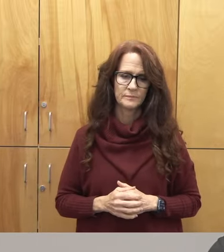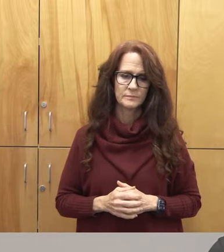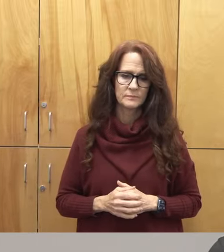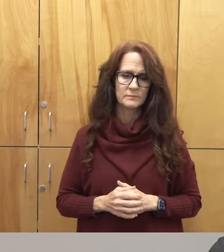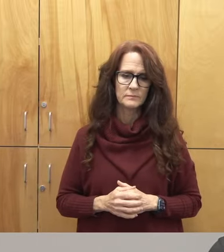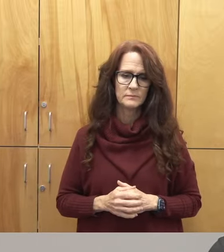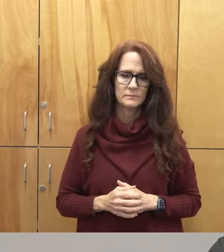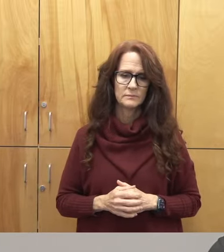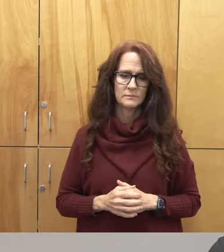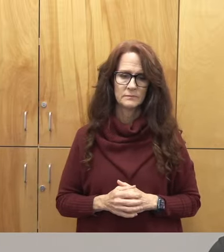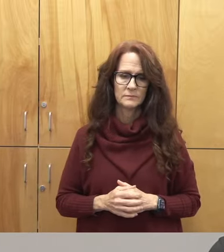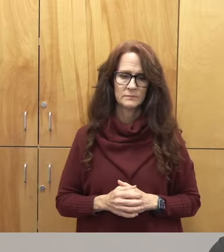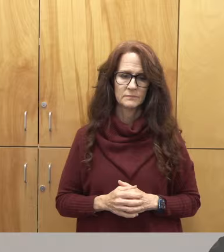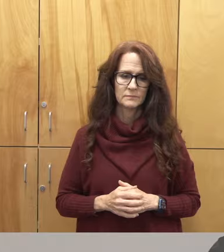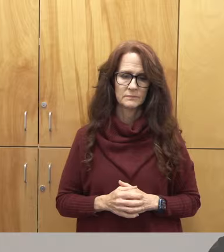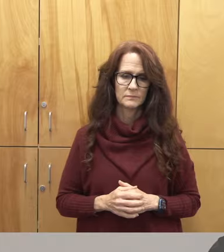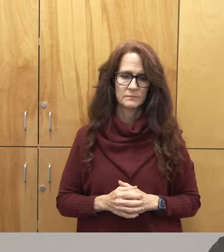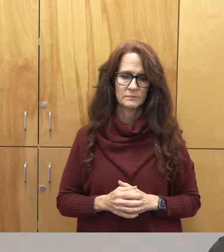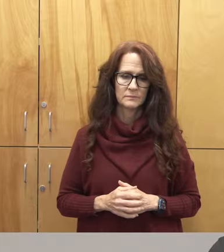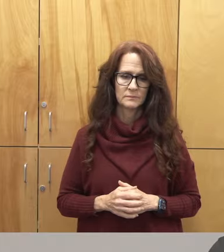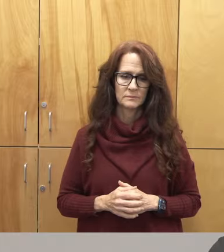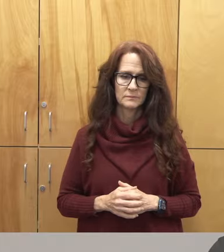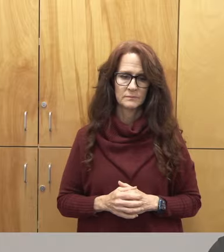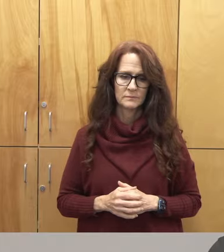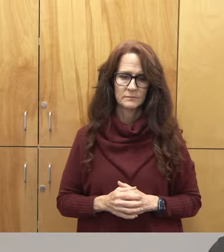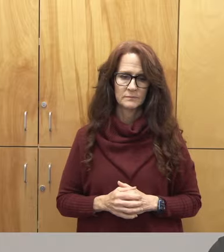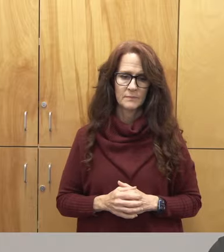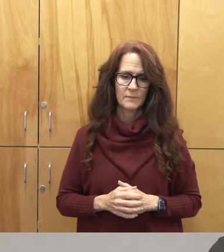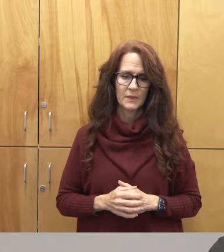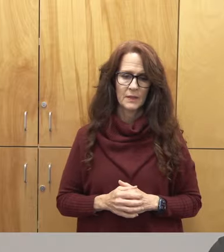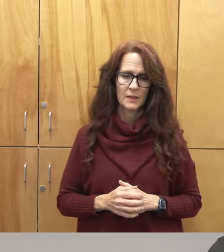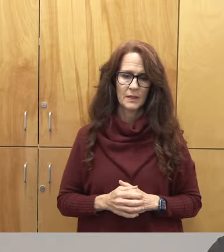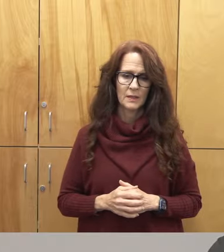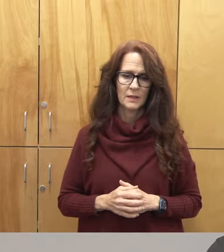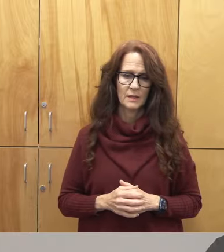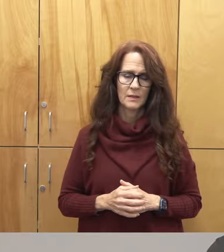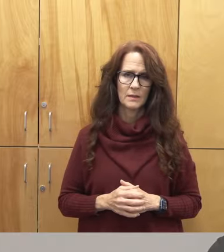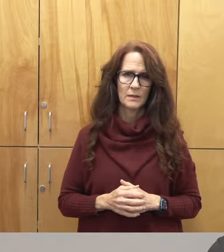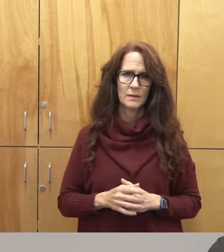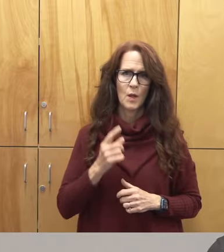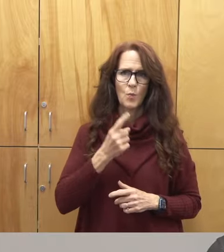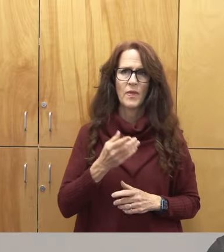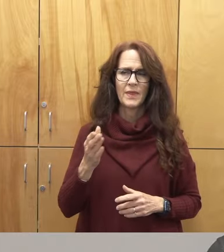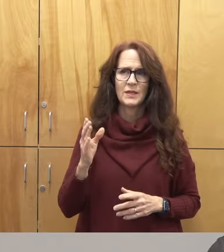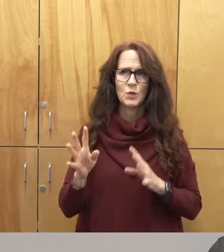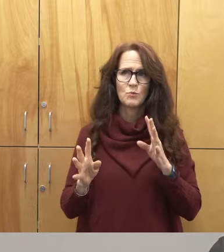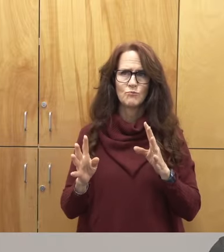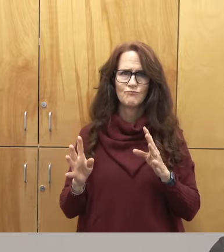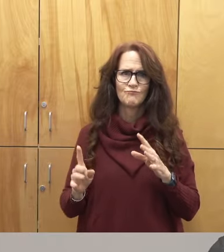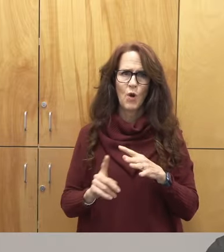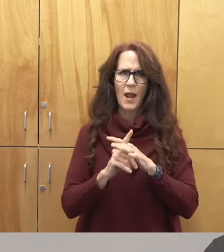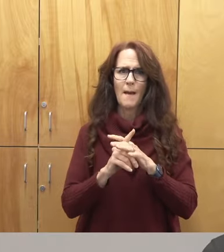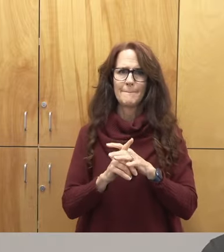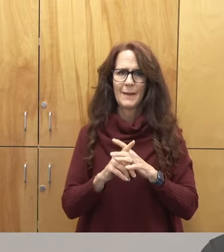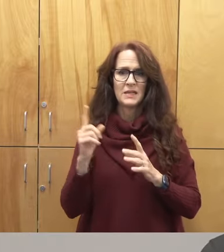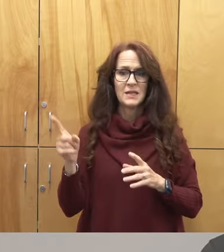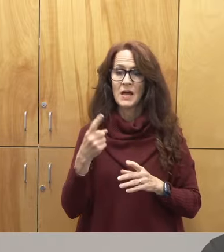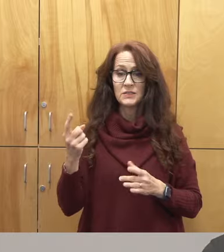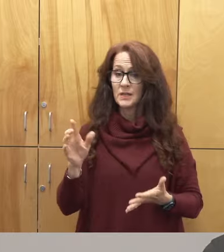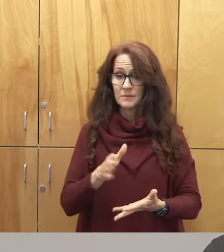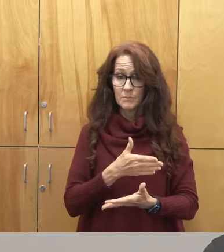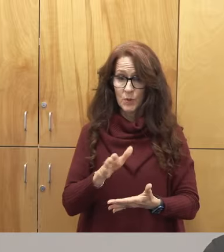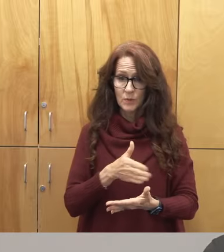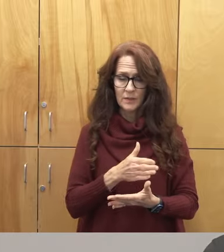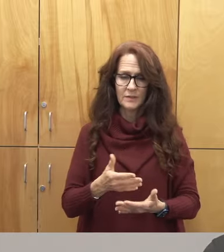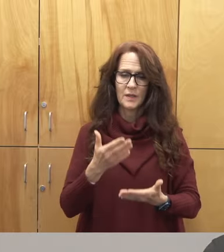well, actually, one of the things that you brought up, Mr. Moskowitz, about Mr. Petrie, it's not just about music for him, but he's